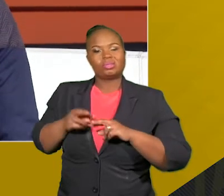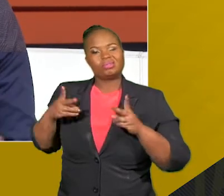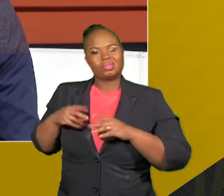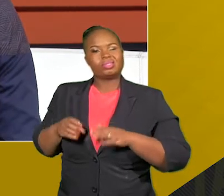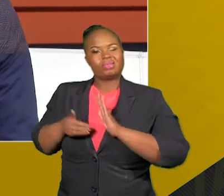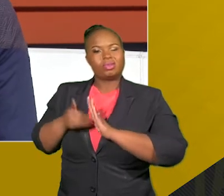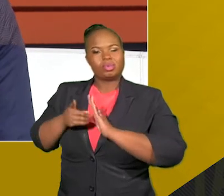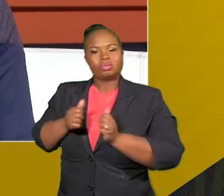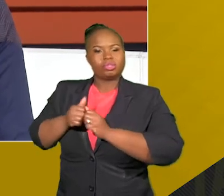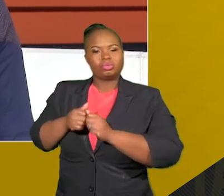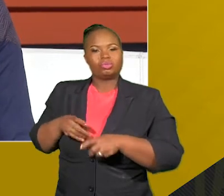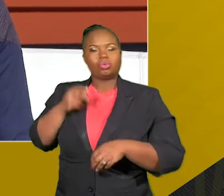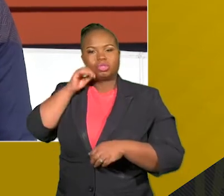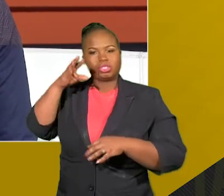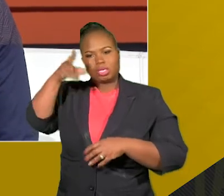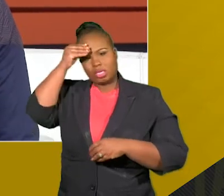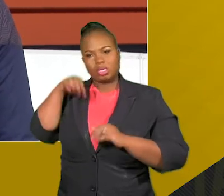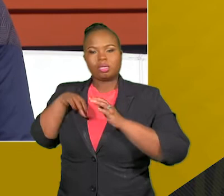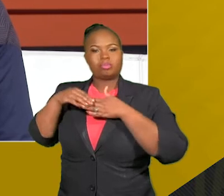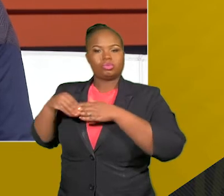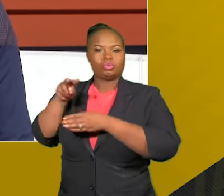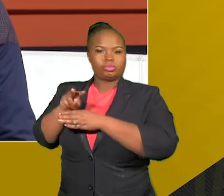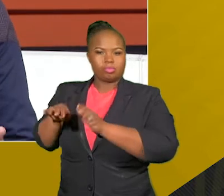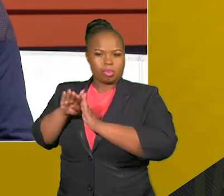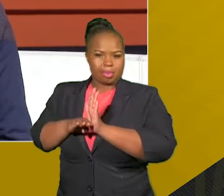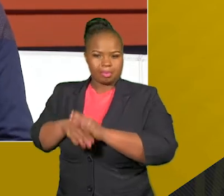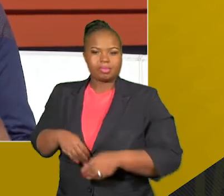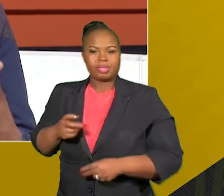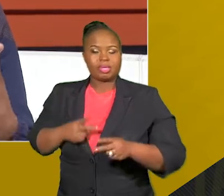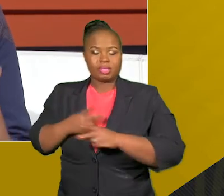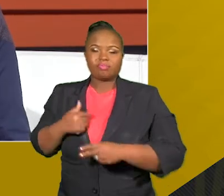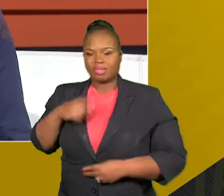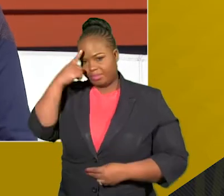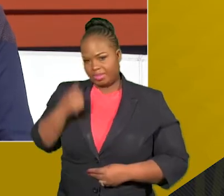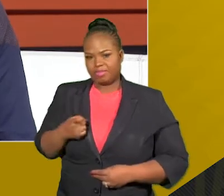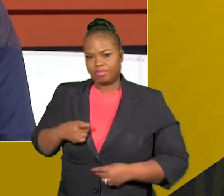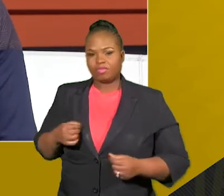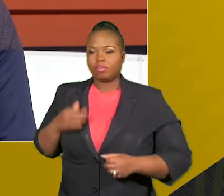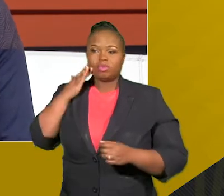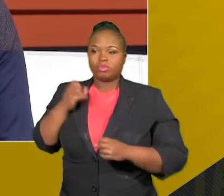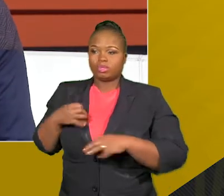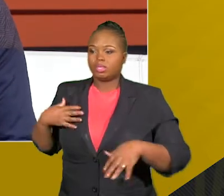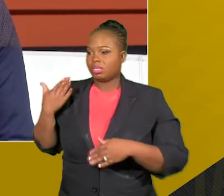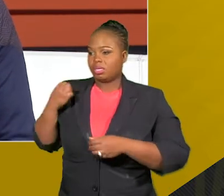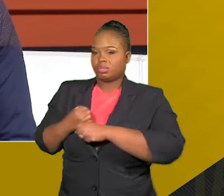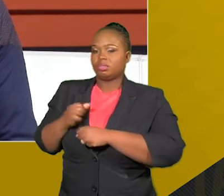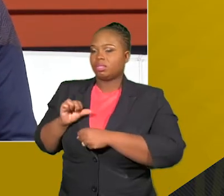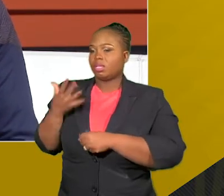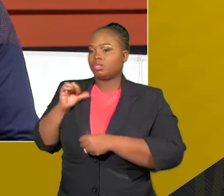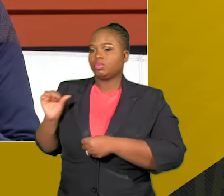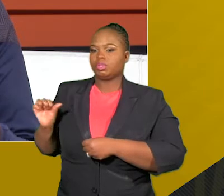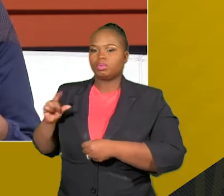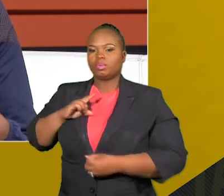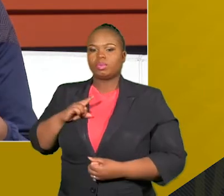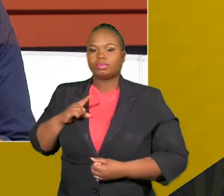Agency, you know, Rich Learning Mentorship Program. And, you know, like, I believe from part one of this discussion, the aim, akore-kore,